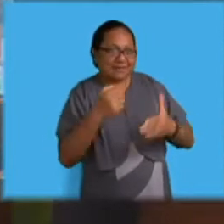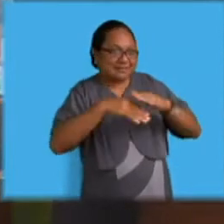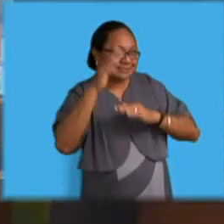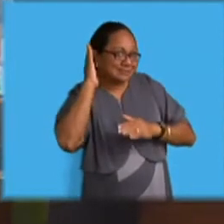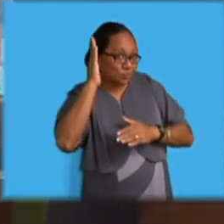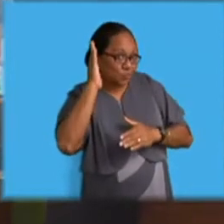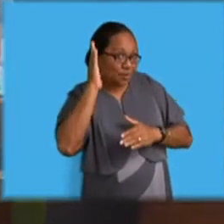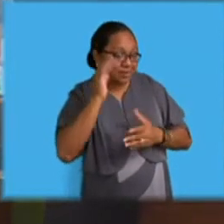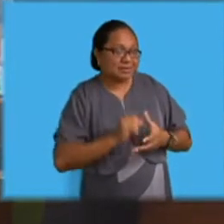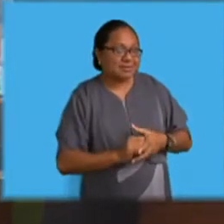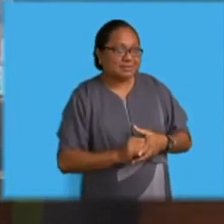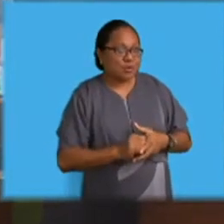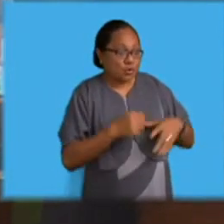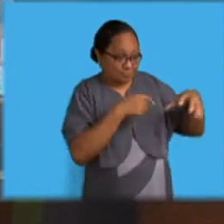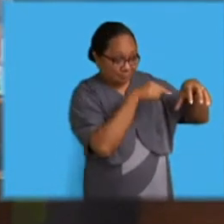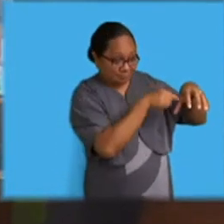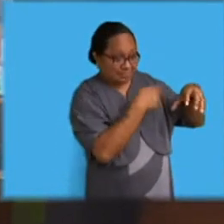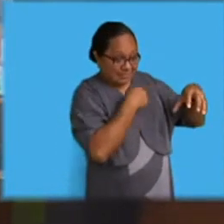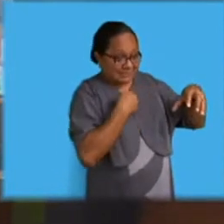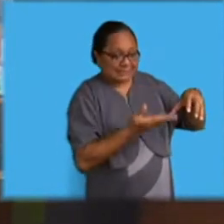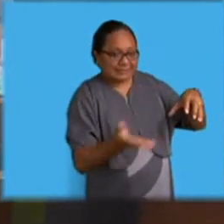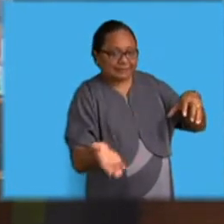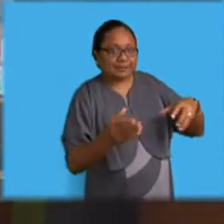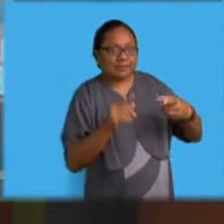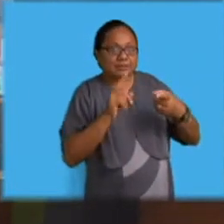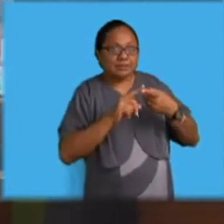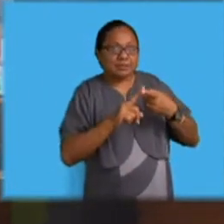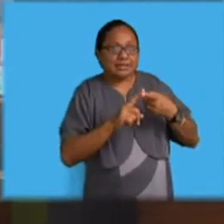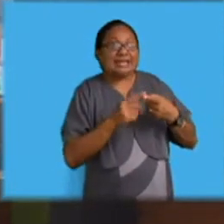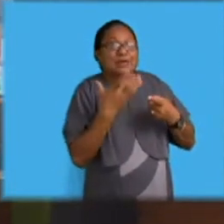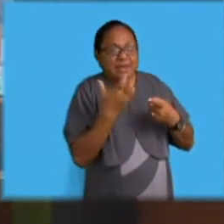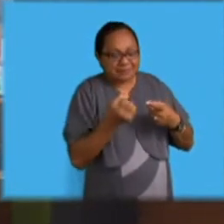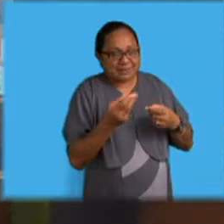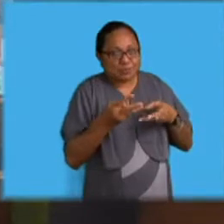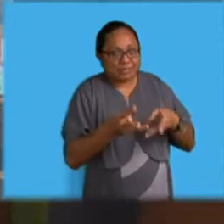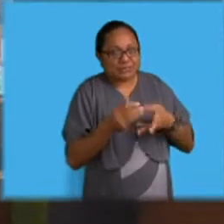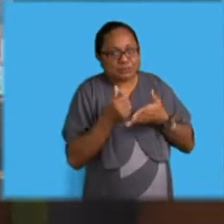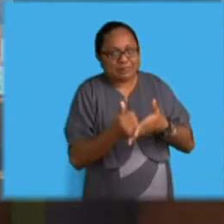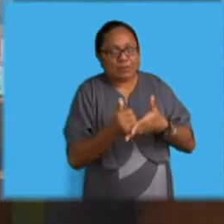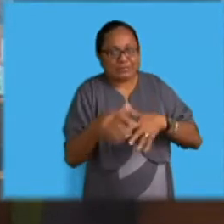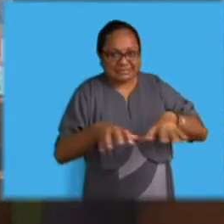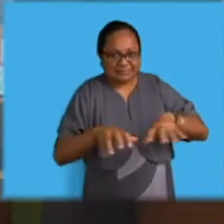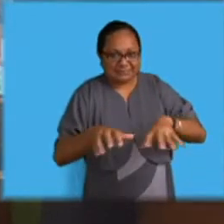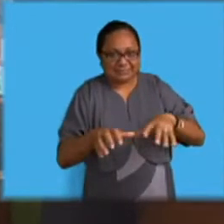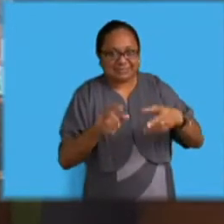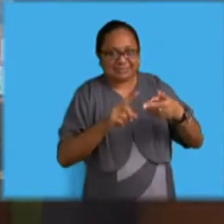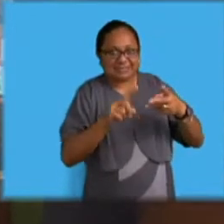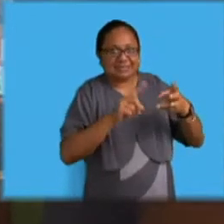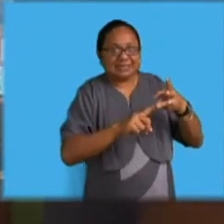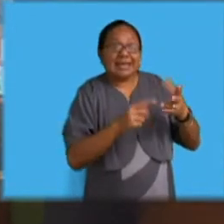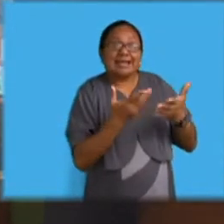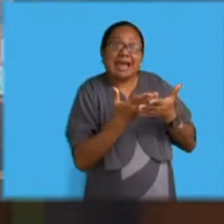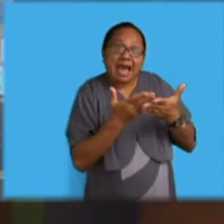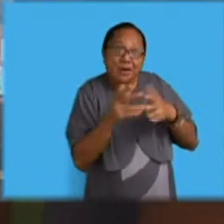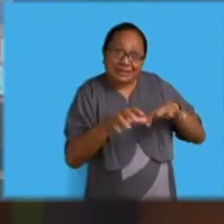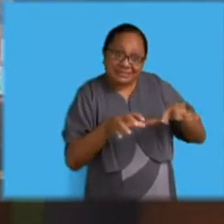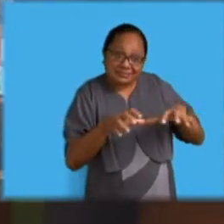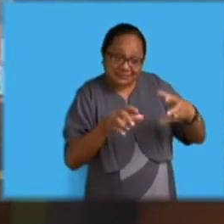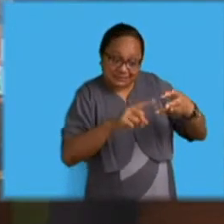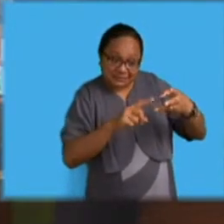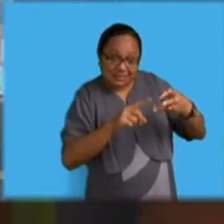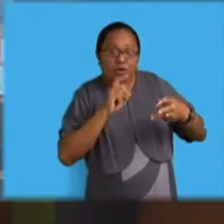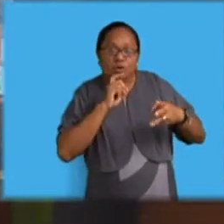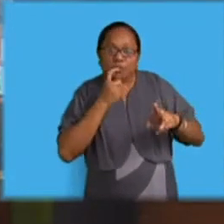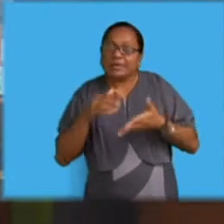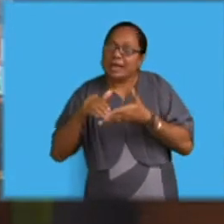ministry through the schools, the mechanisms that are in place to support the implementation of these activities, and how these activities have enhanced the